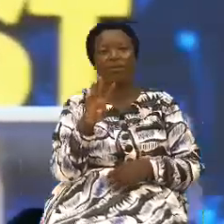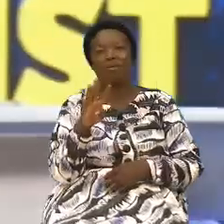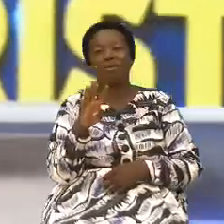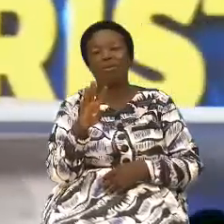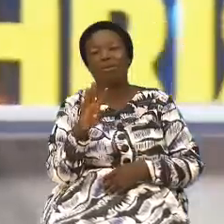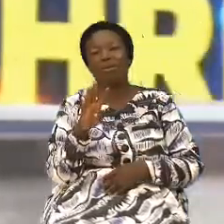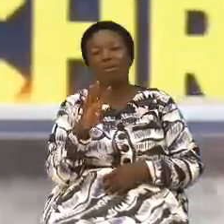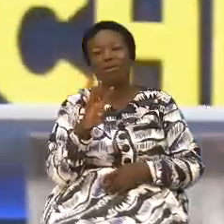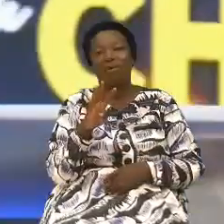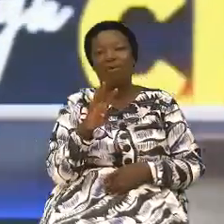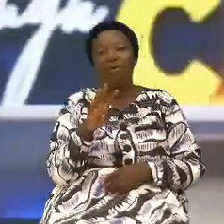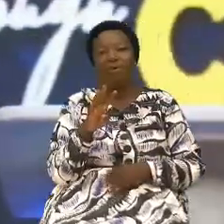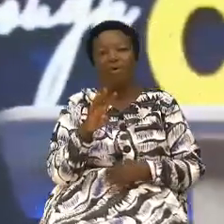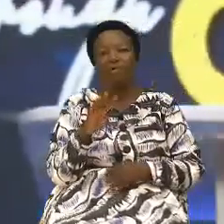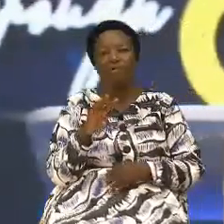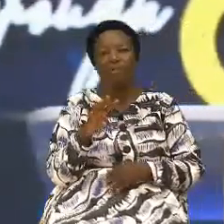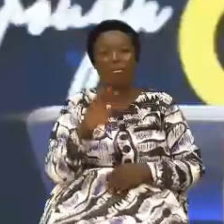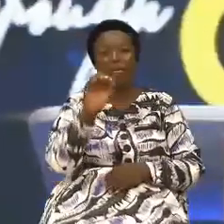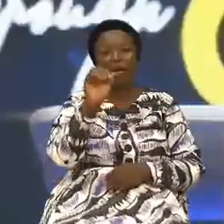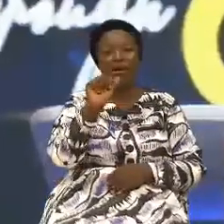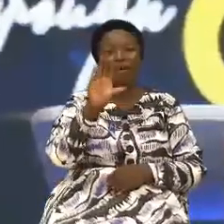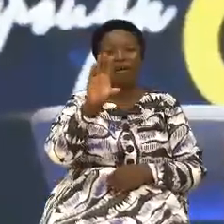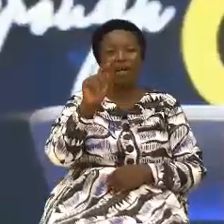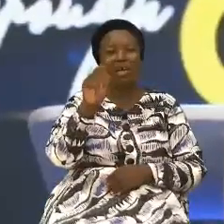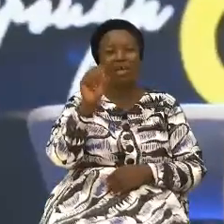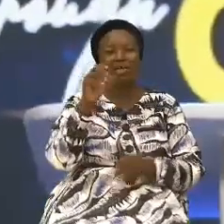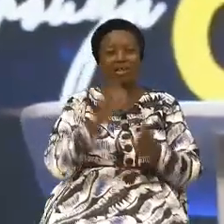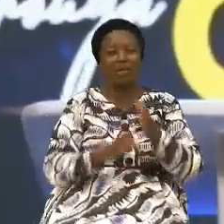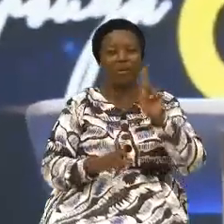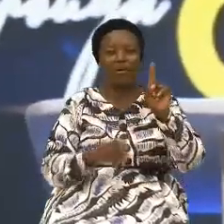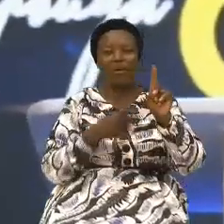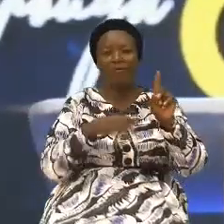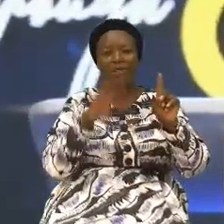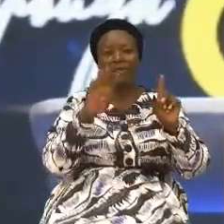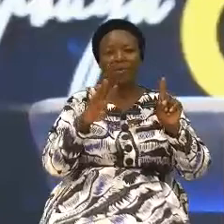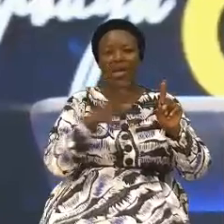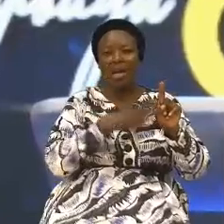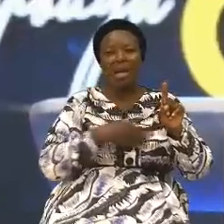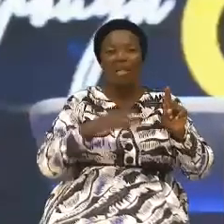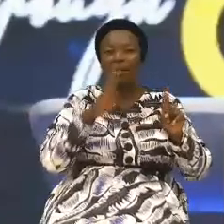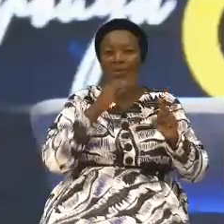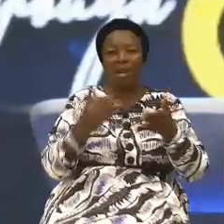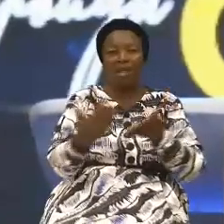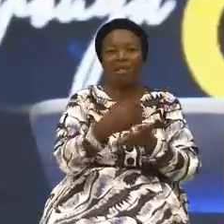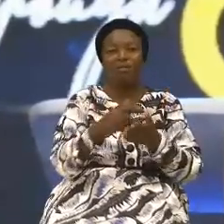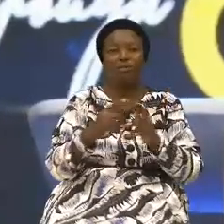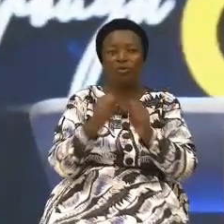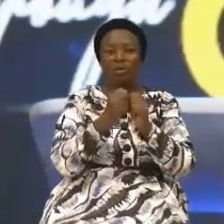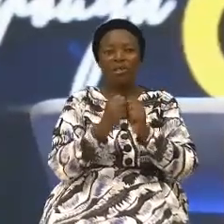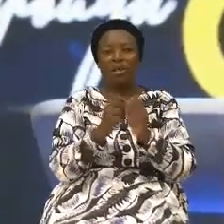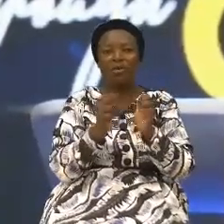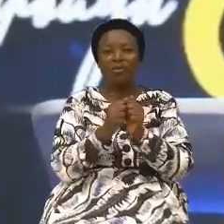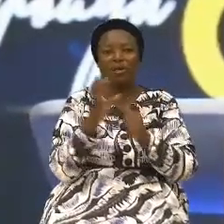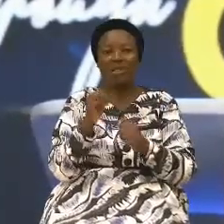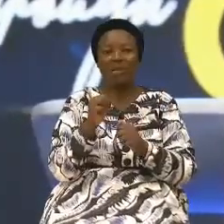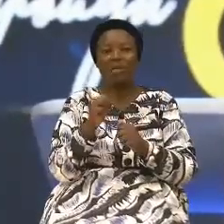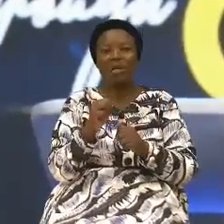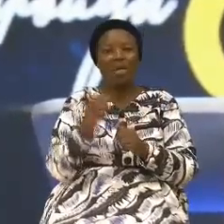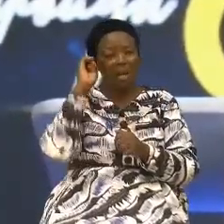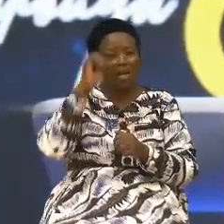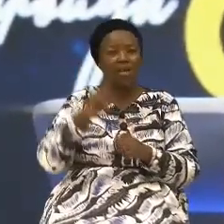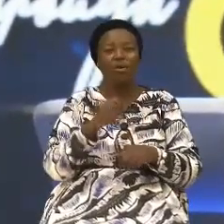chapter 1, reading from verse 4. And being assembled together with them, he commanded